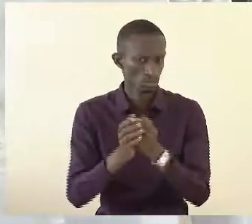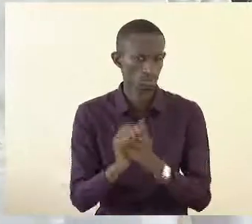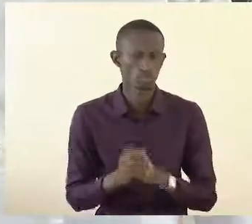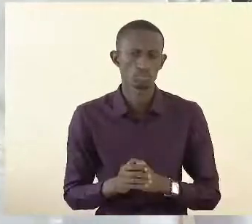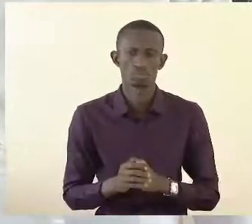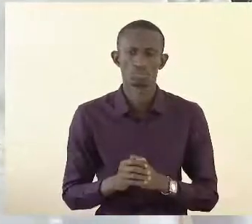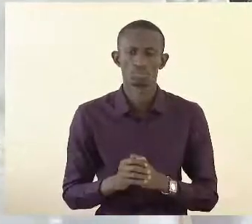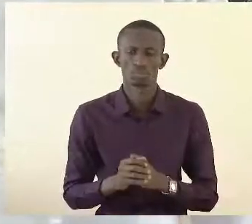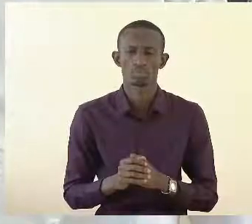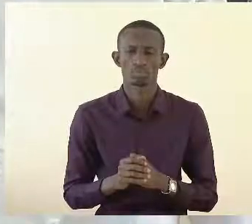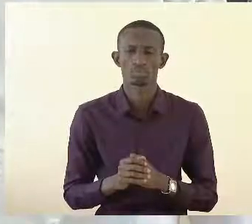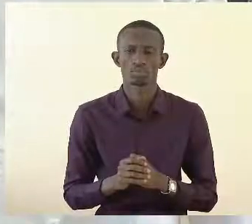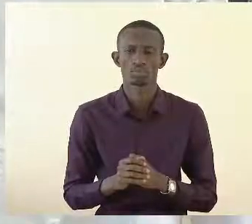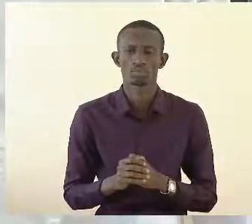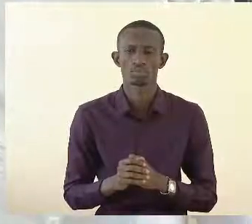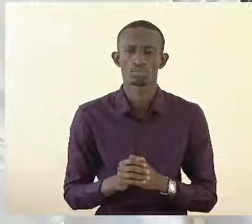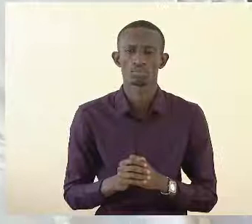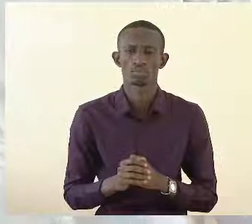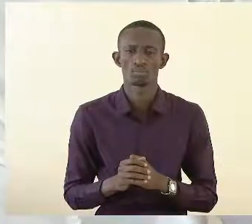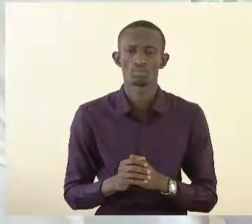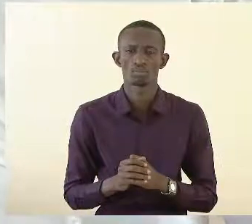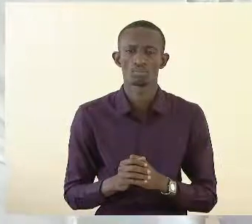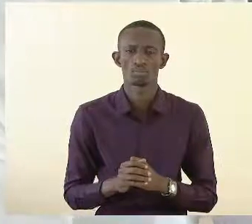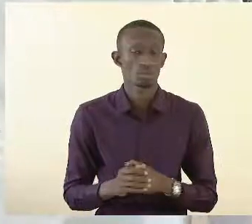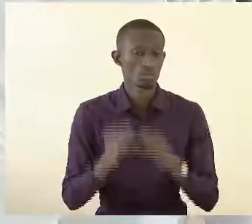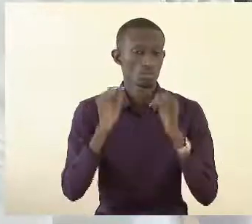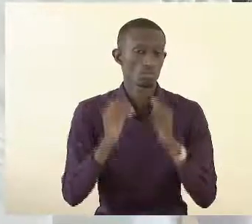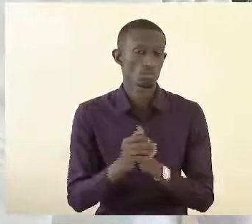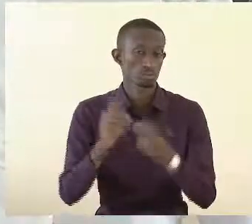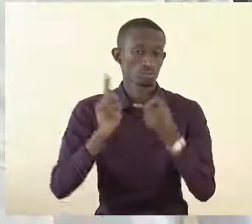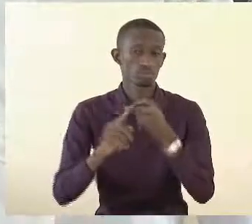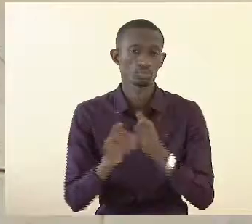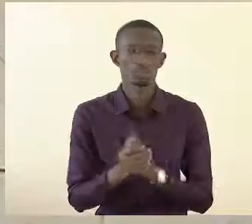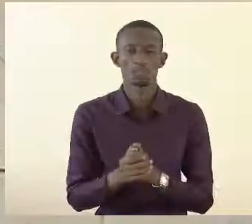an aldehyde. So if we add